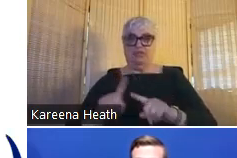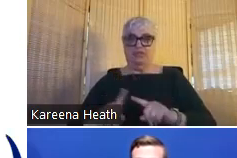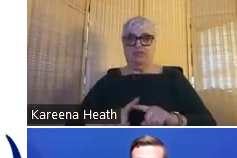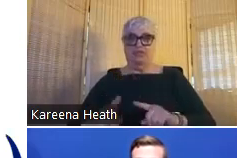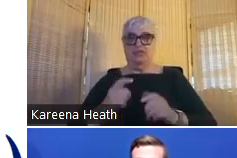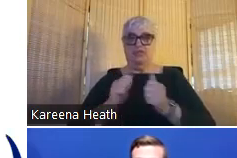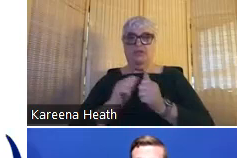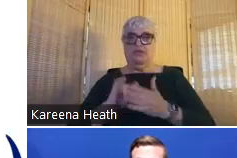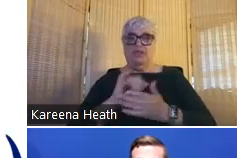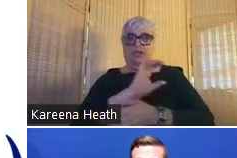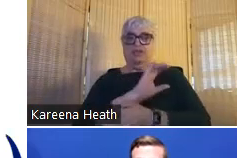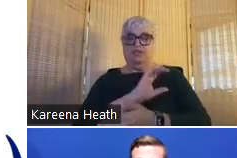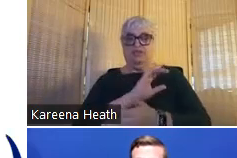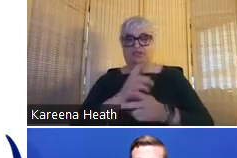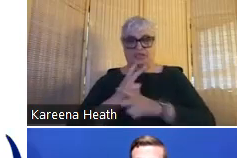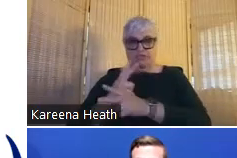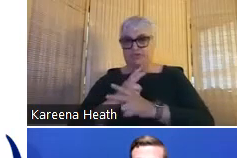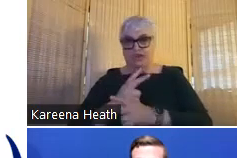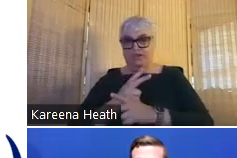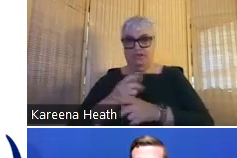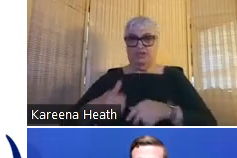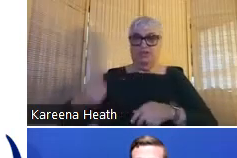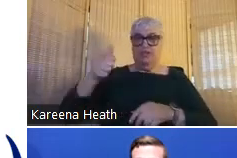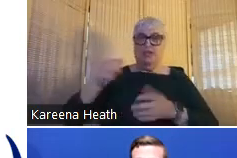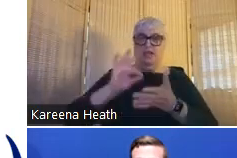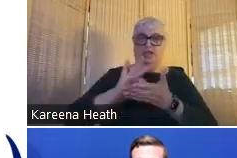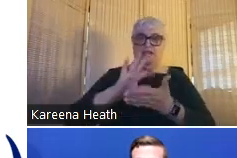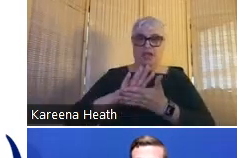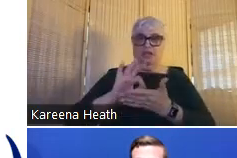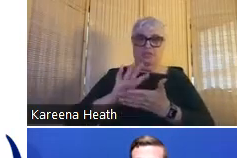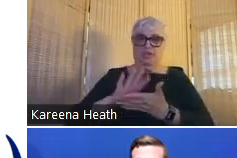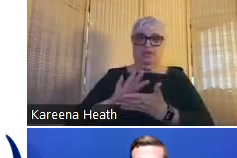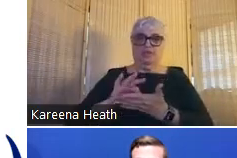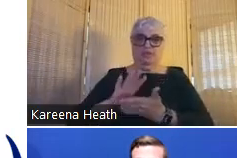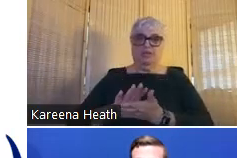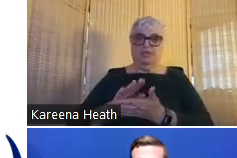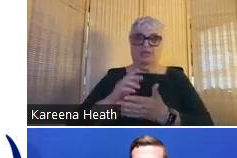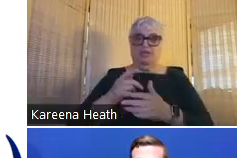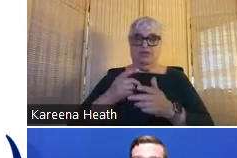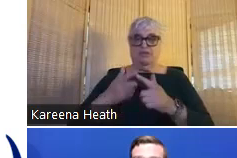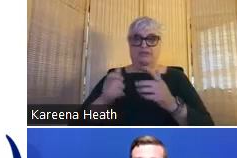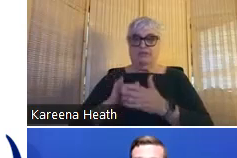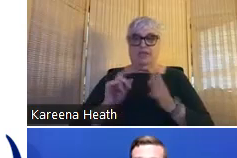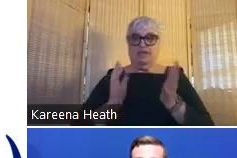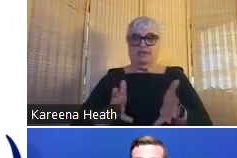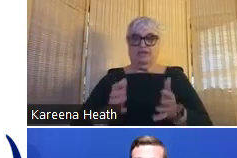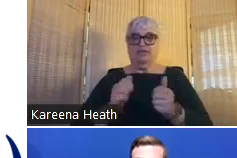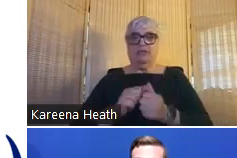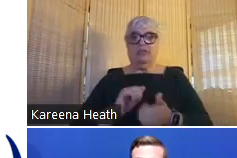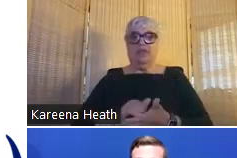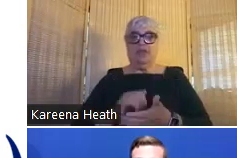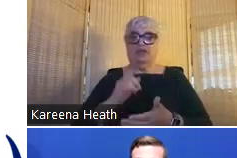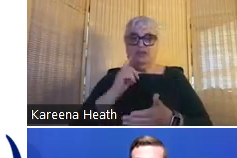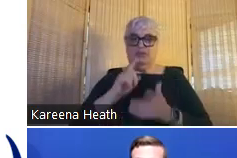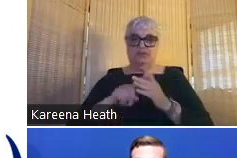the with the supervising entity and document the results of that discussion in the individual's record. This is meant to